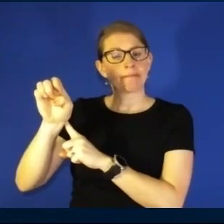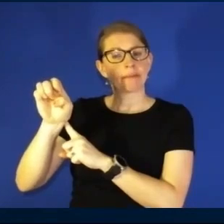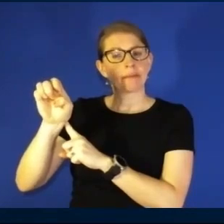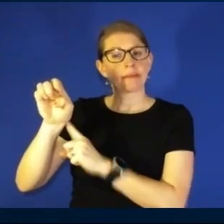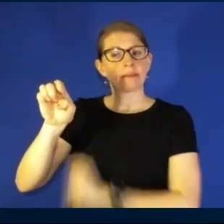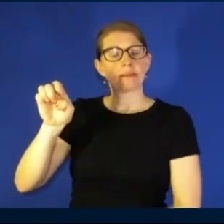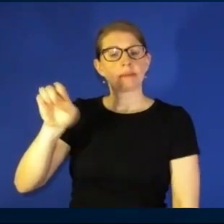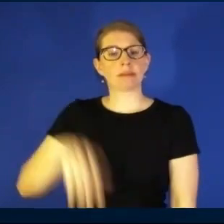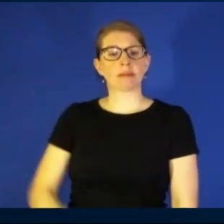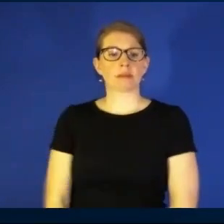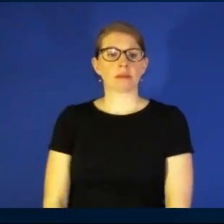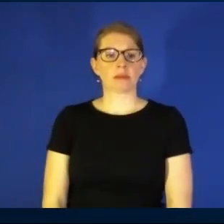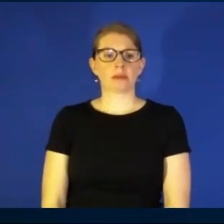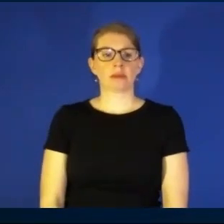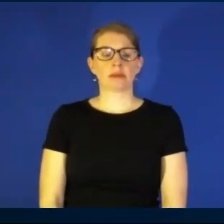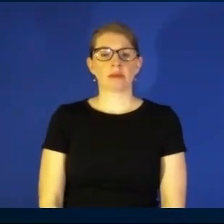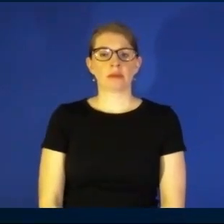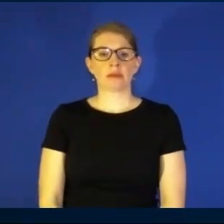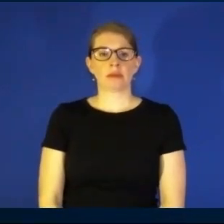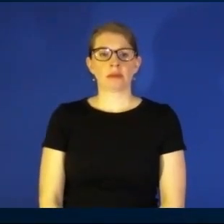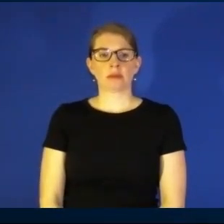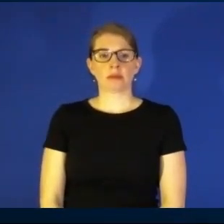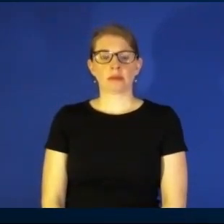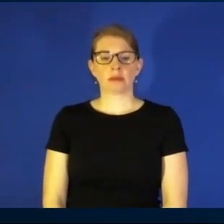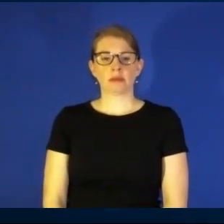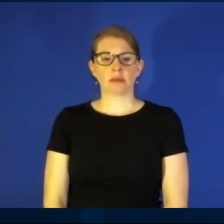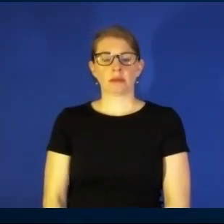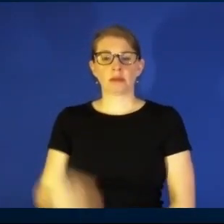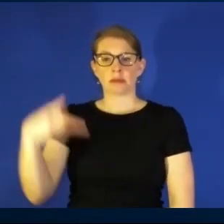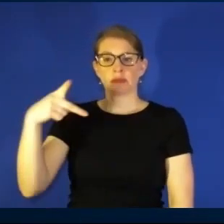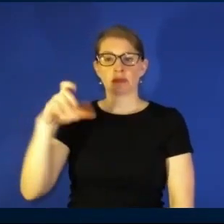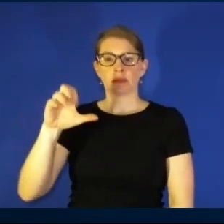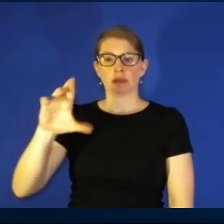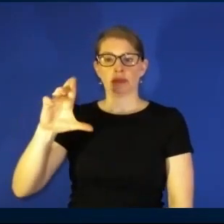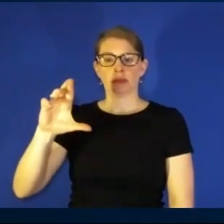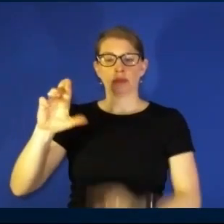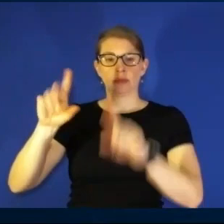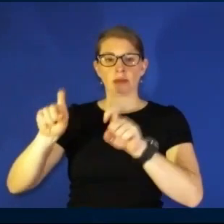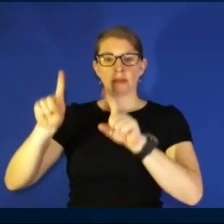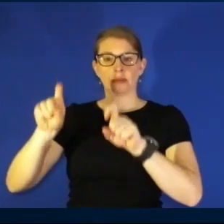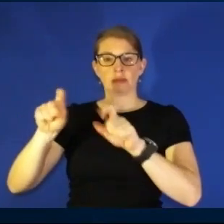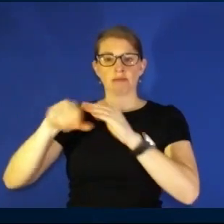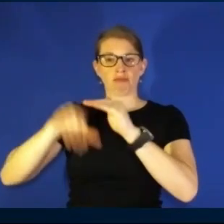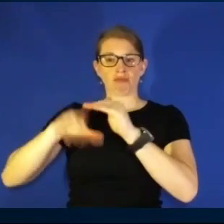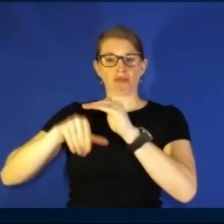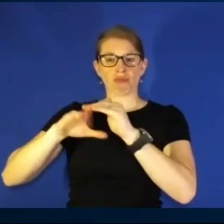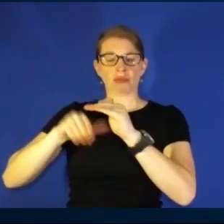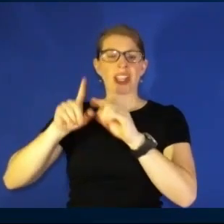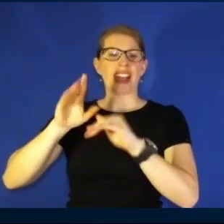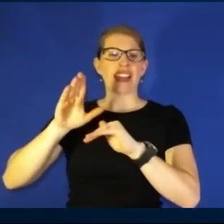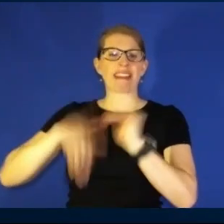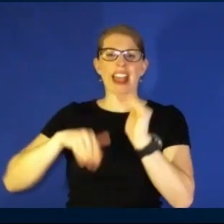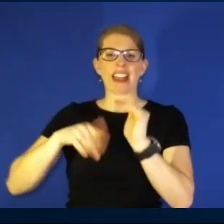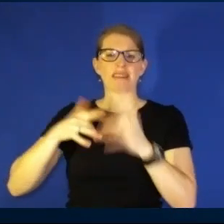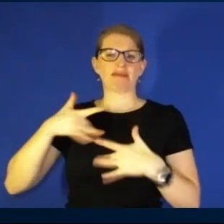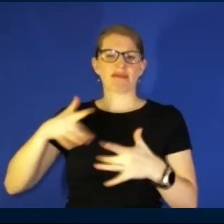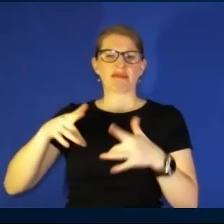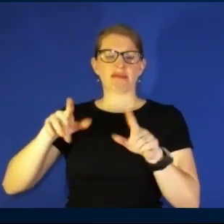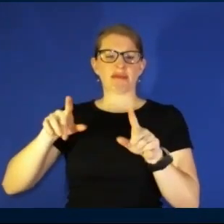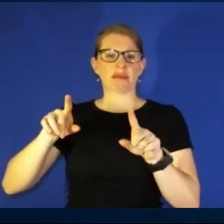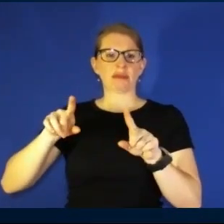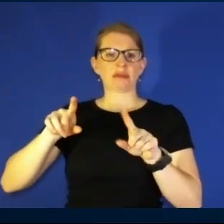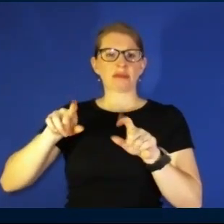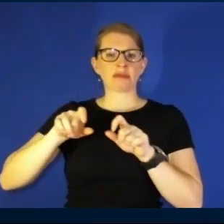no, then fewer people are getting PCR tests than are routinely reported. So that's, I think she had a few typos in this, but the